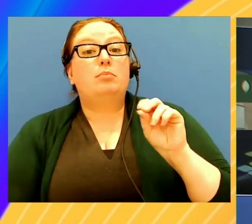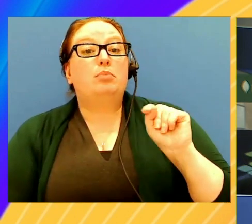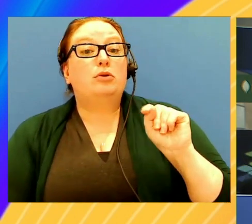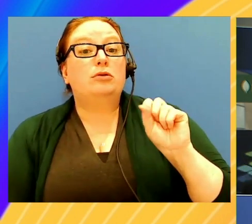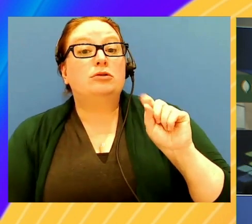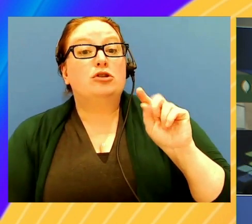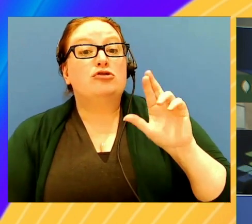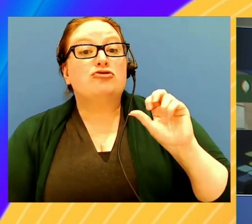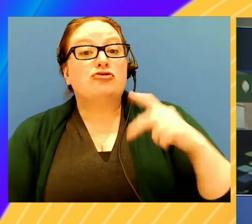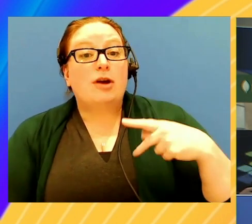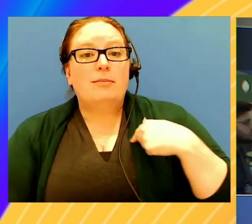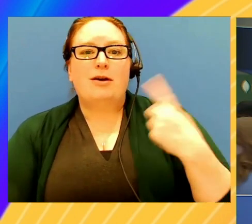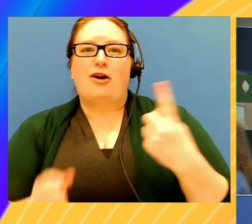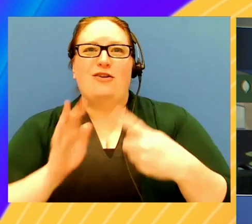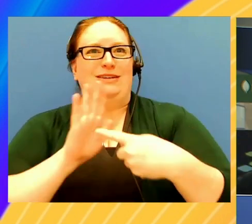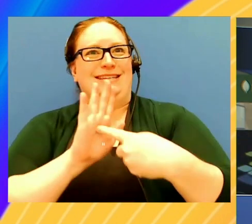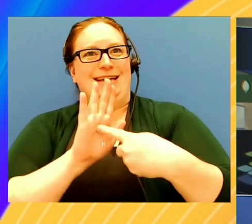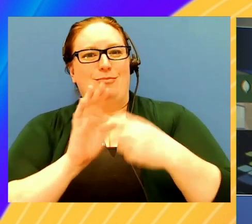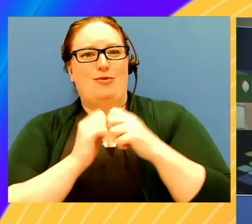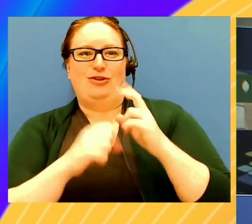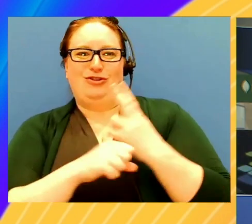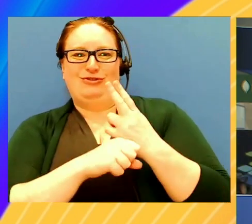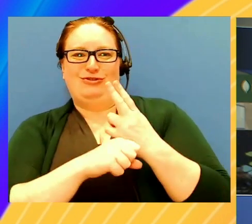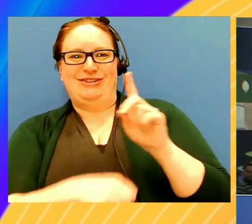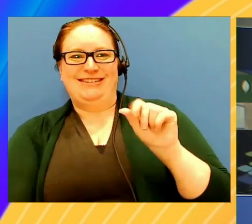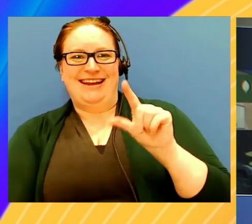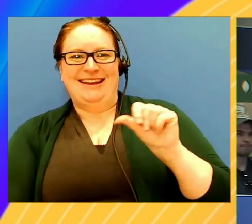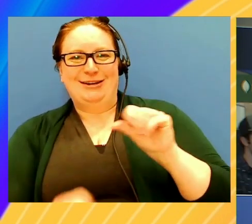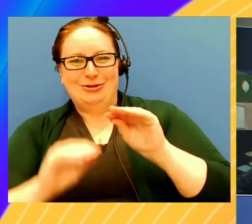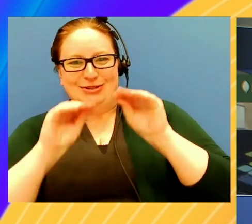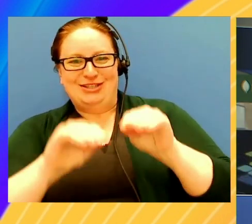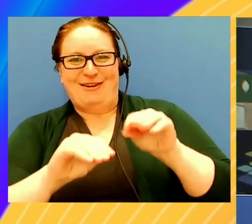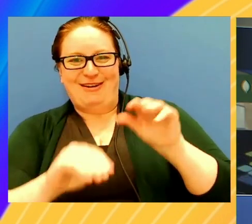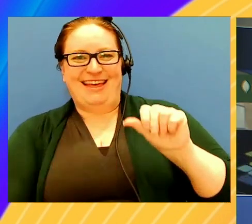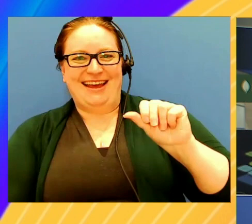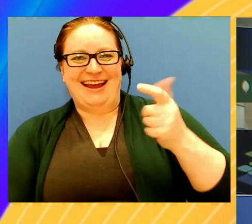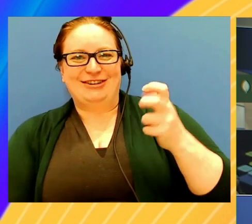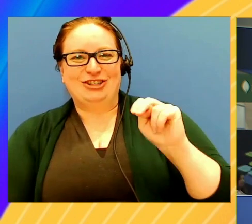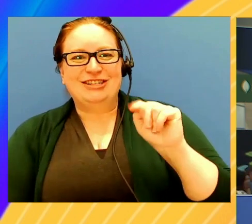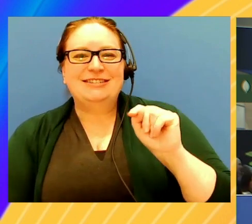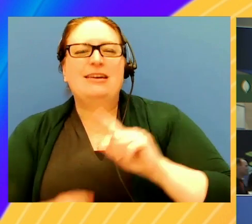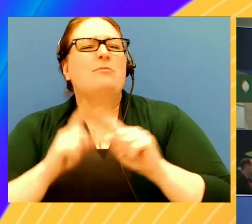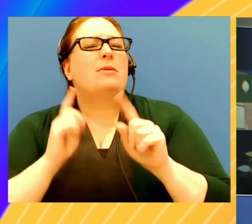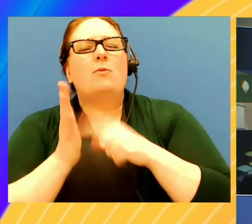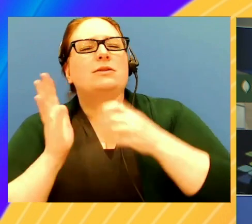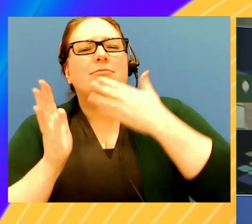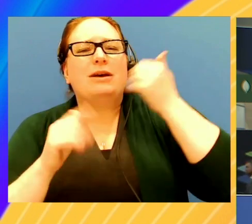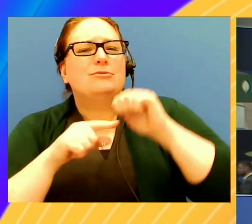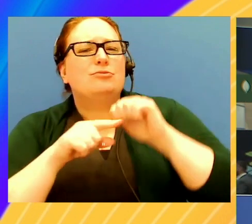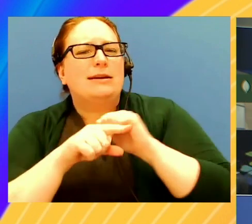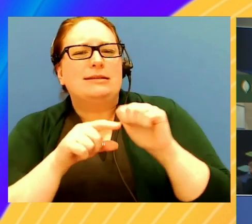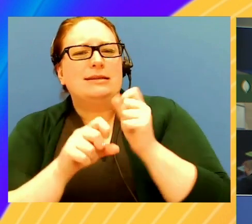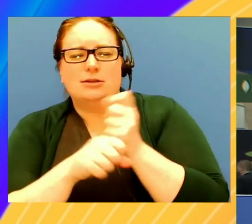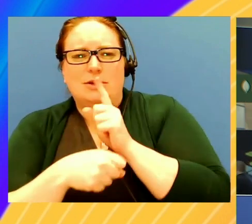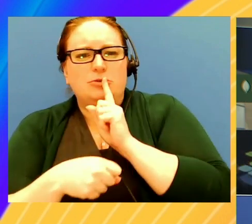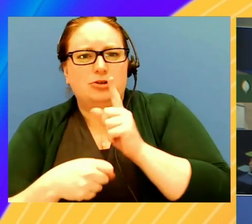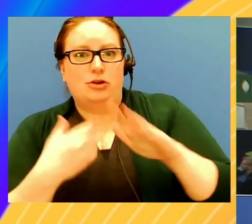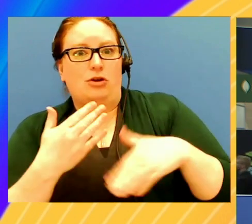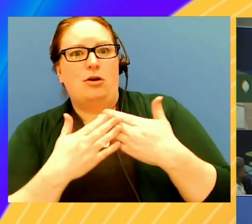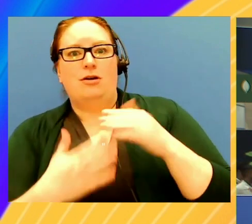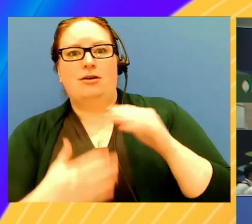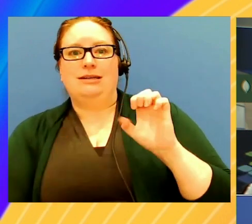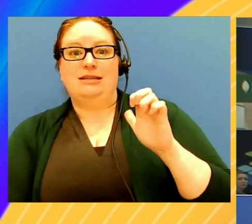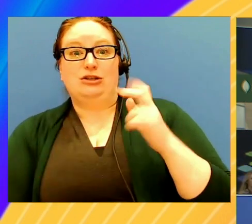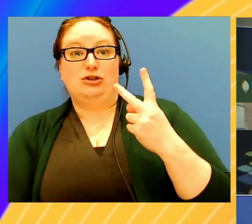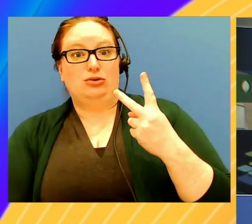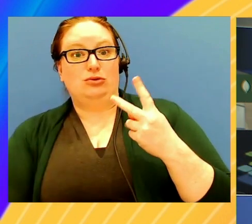always do a demo with user data to install that agent. But how do we, what are some best practices to make sure that all of our EC2